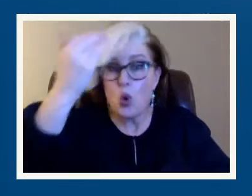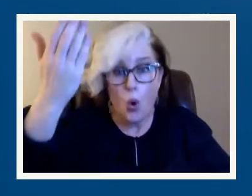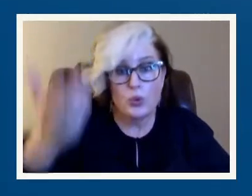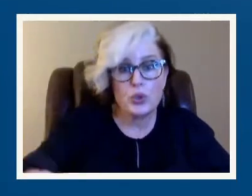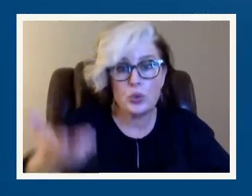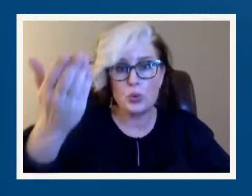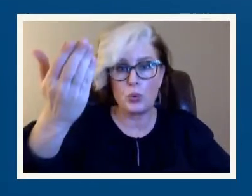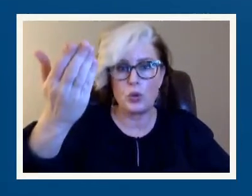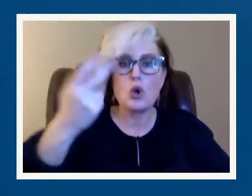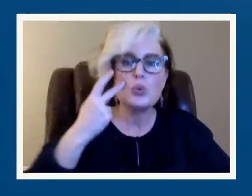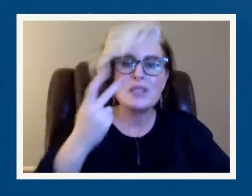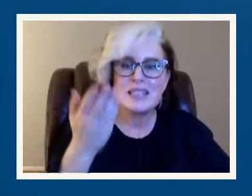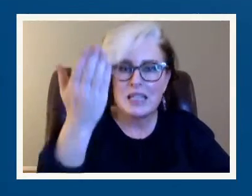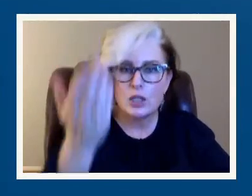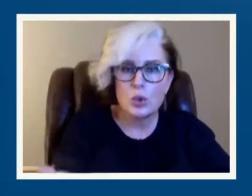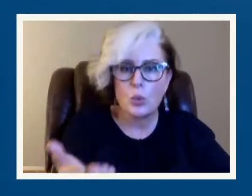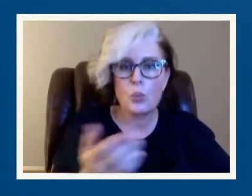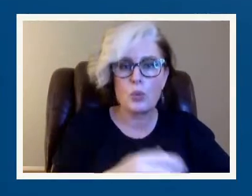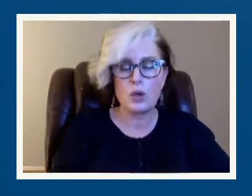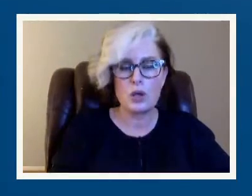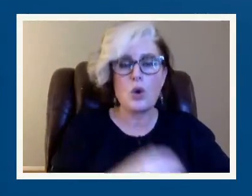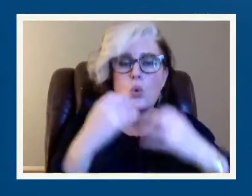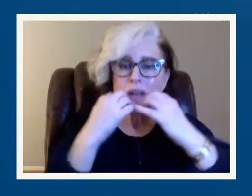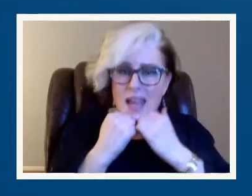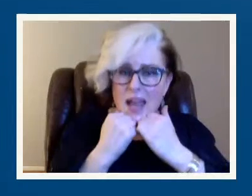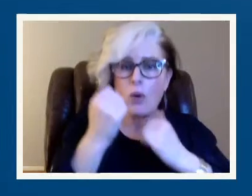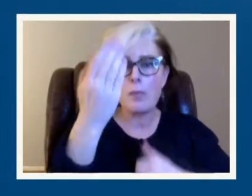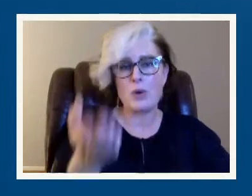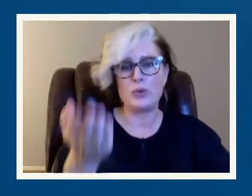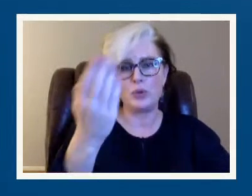who see you, who care about you,